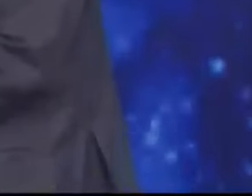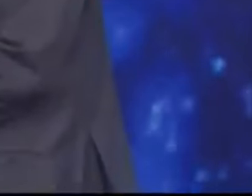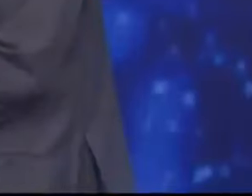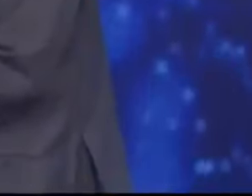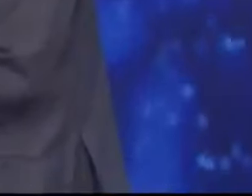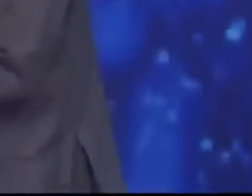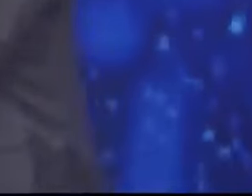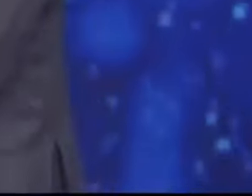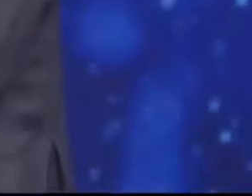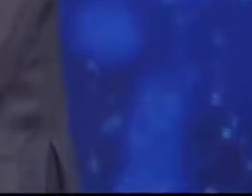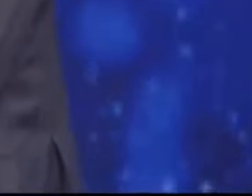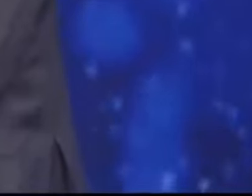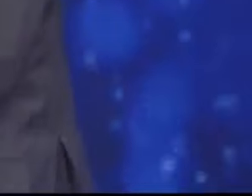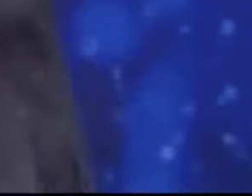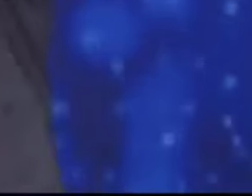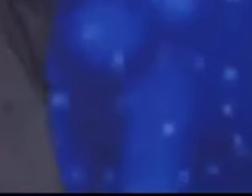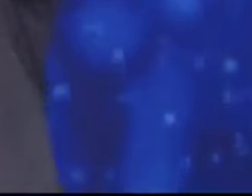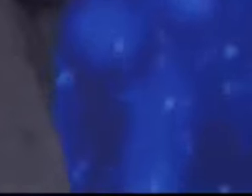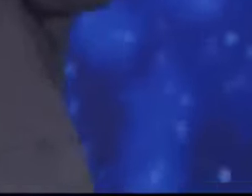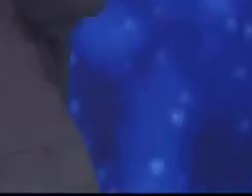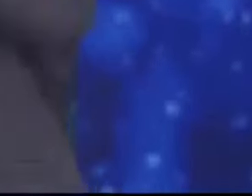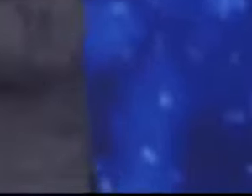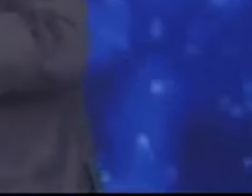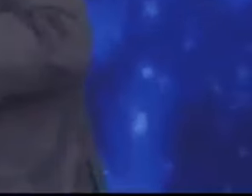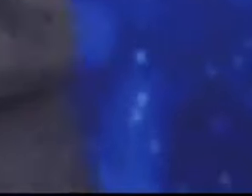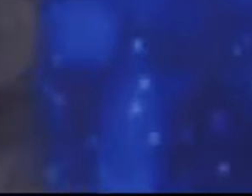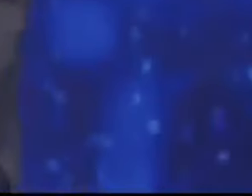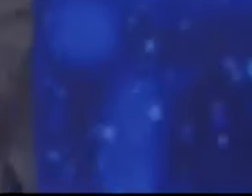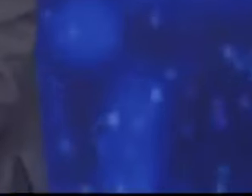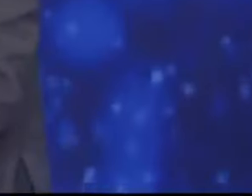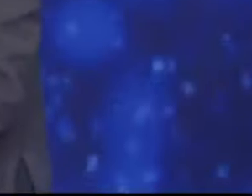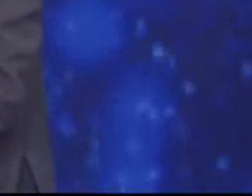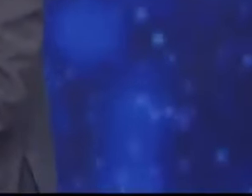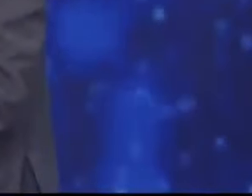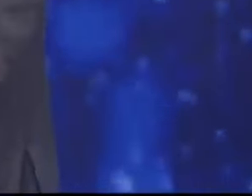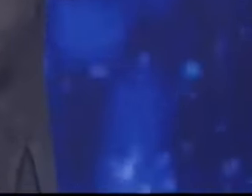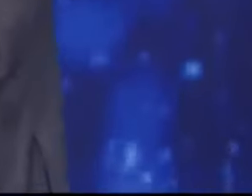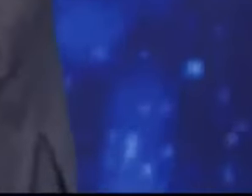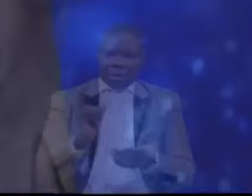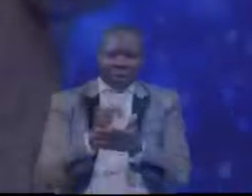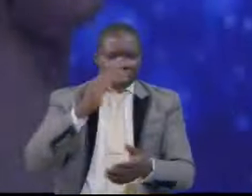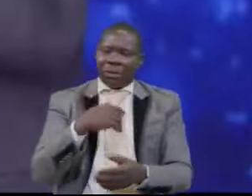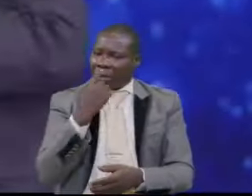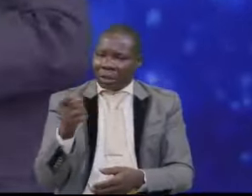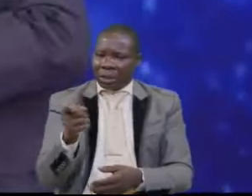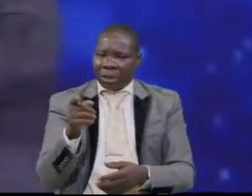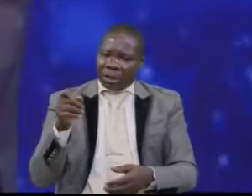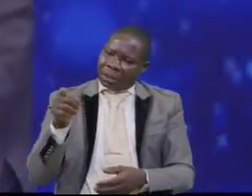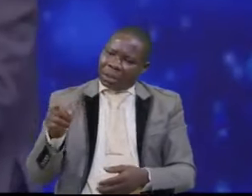would tell him, this tree that grew up and the branches reached into the heavens,